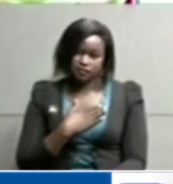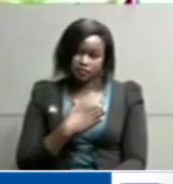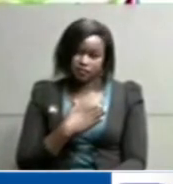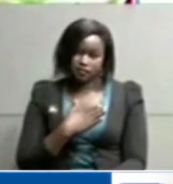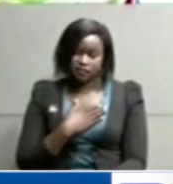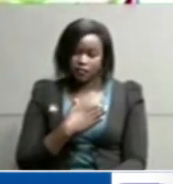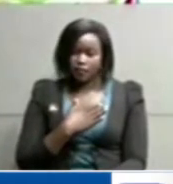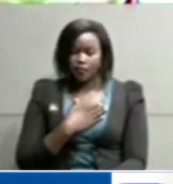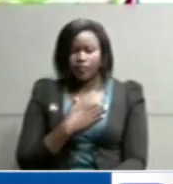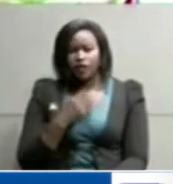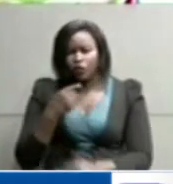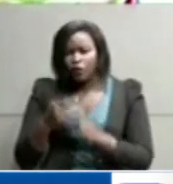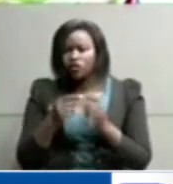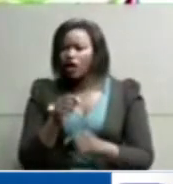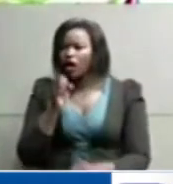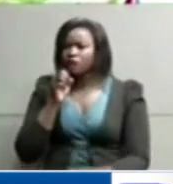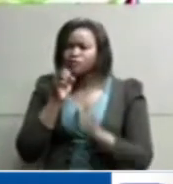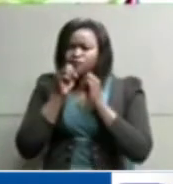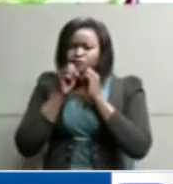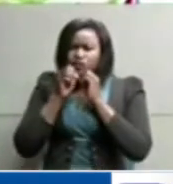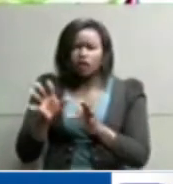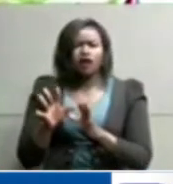coughing out, sneezing out,